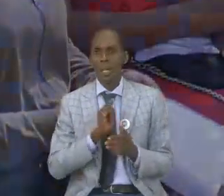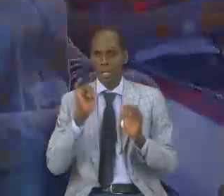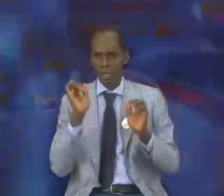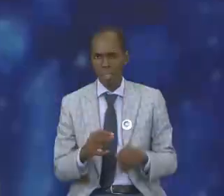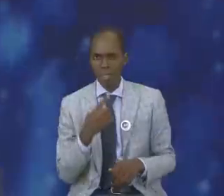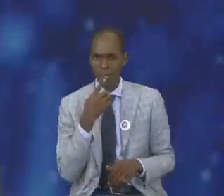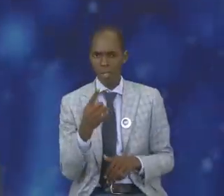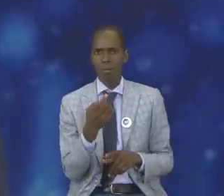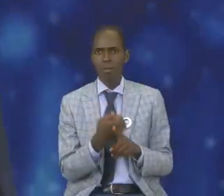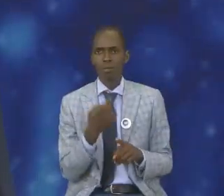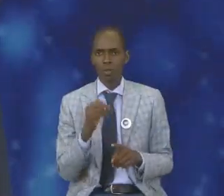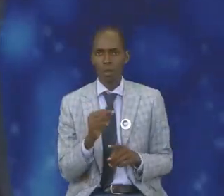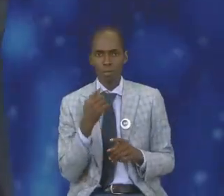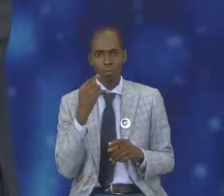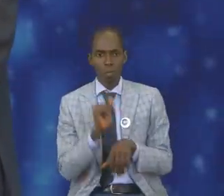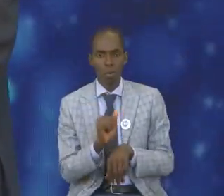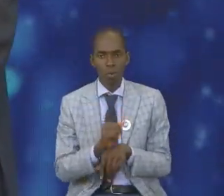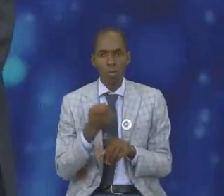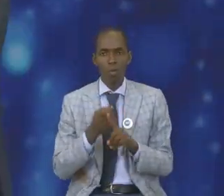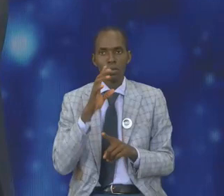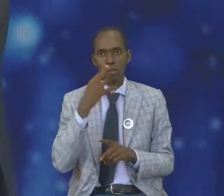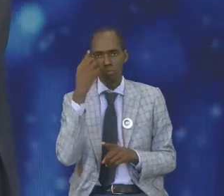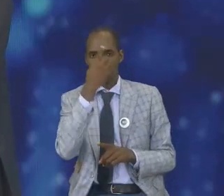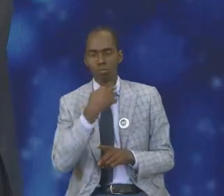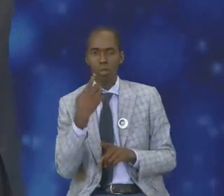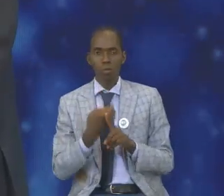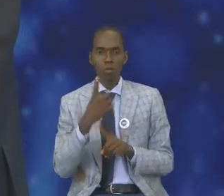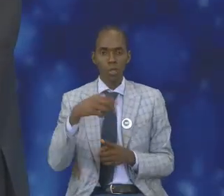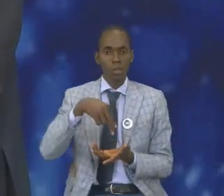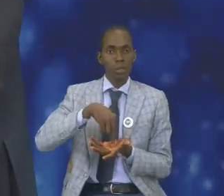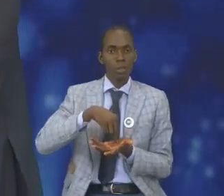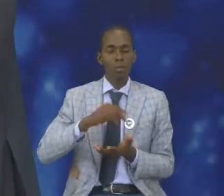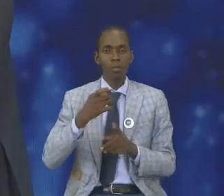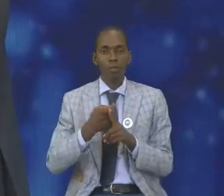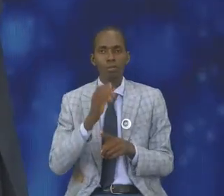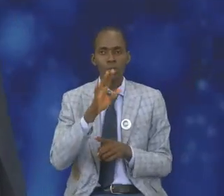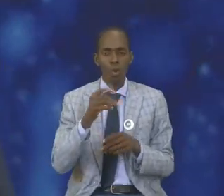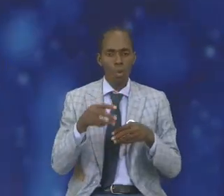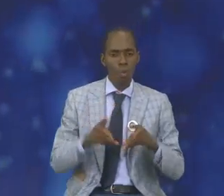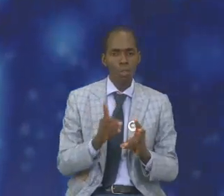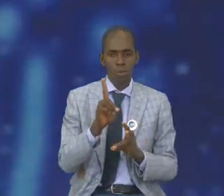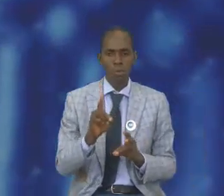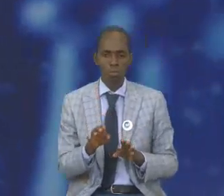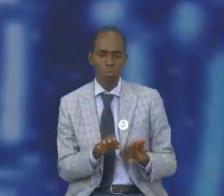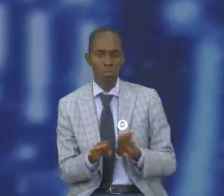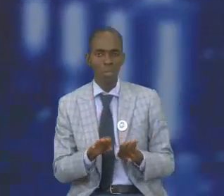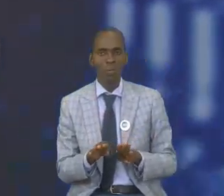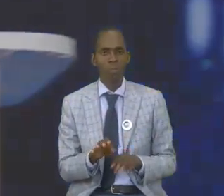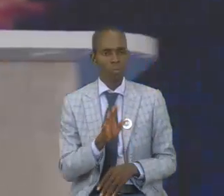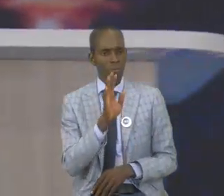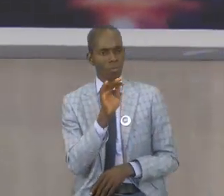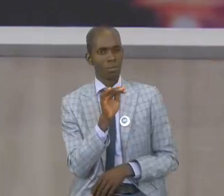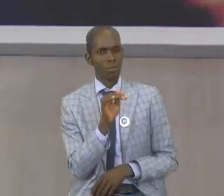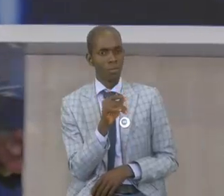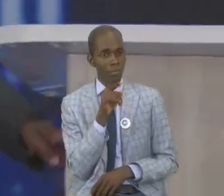can tell from your look, I can tell from your stand, I can tell with the way you comport yourself. Hey, come on,